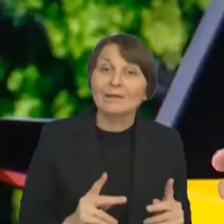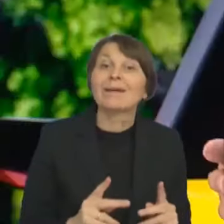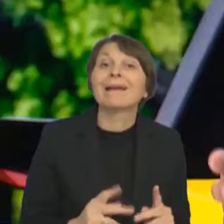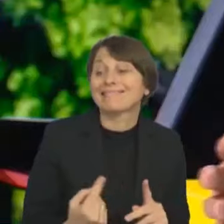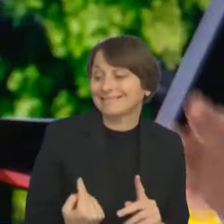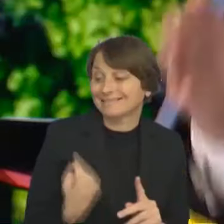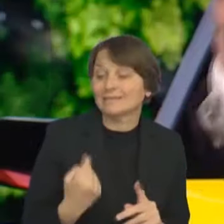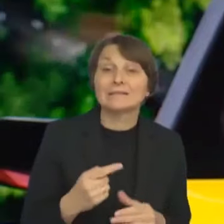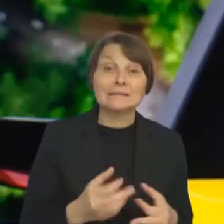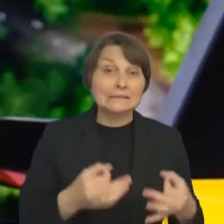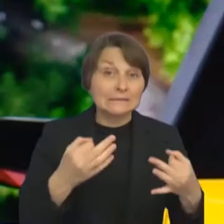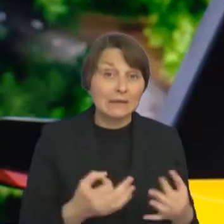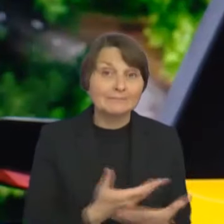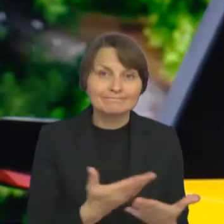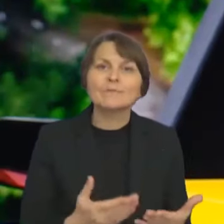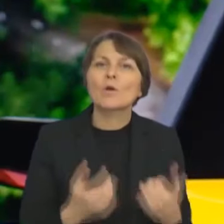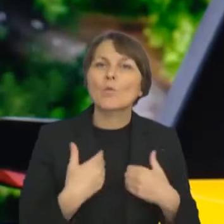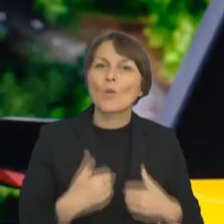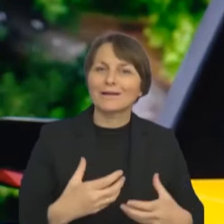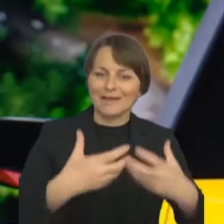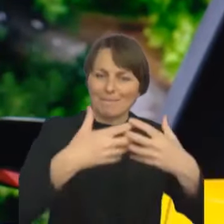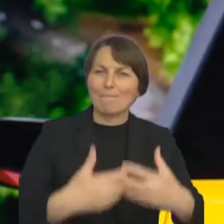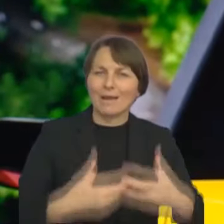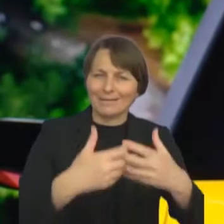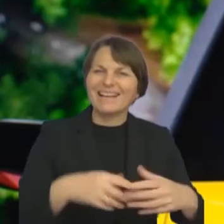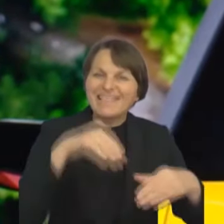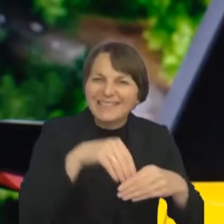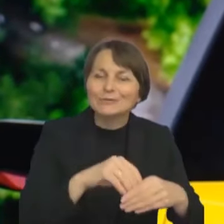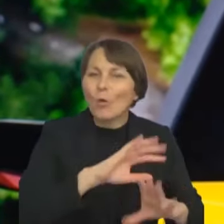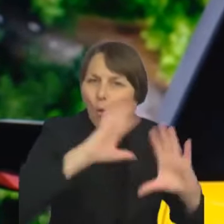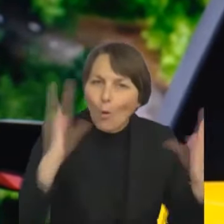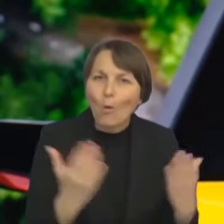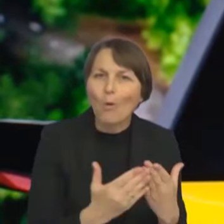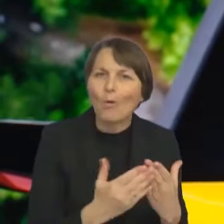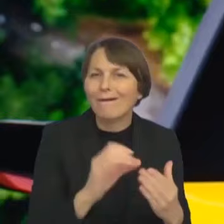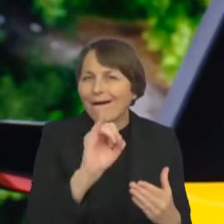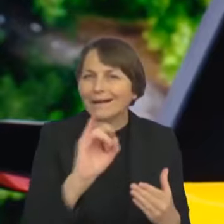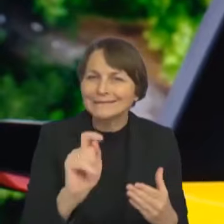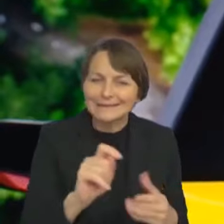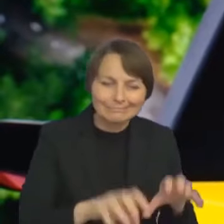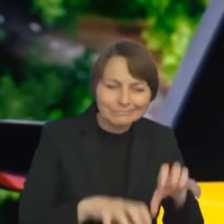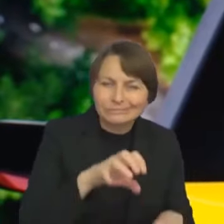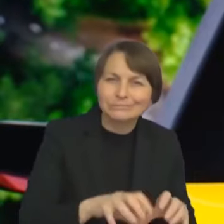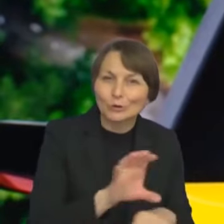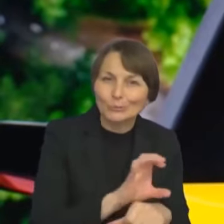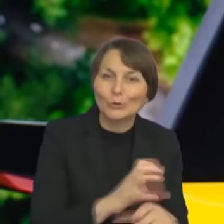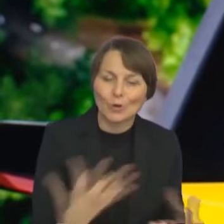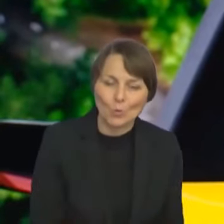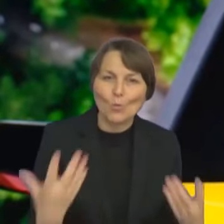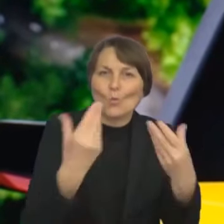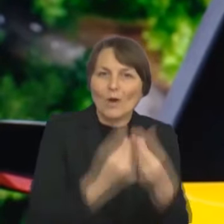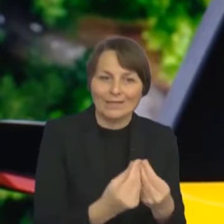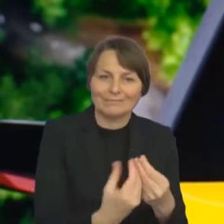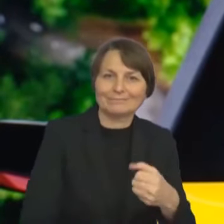create Software Factory, where the whole of the IT and technical part were actually set up together. We have some